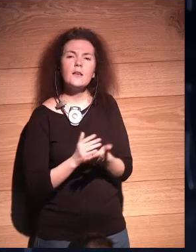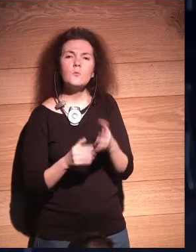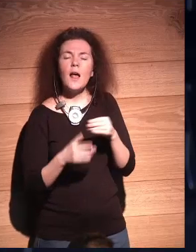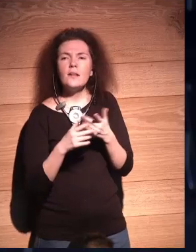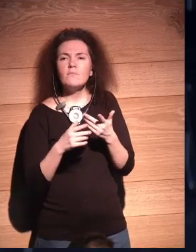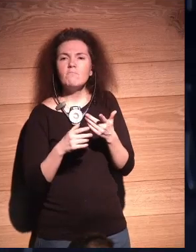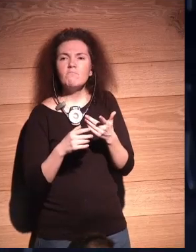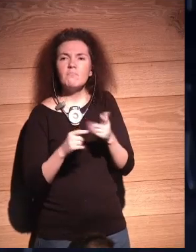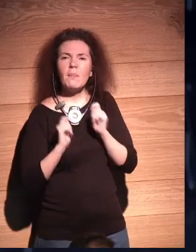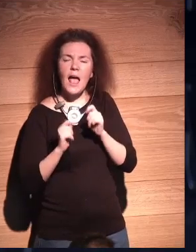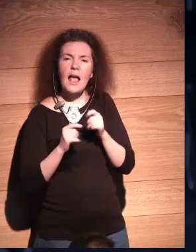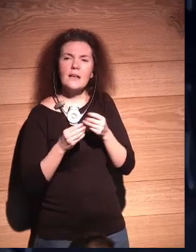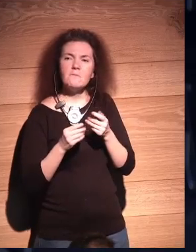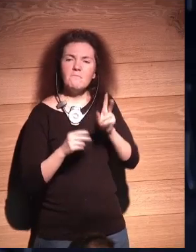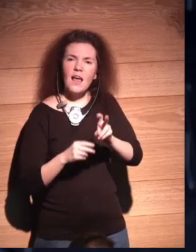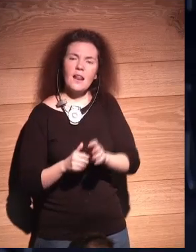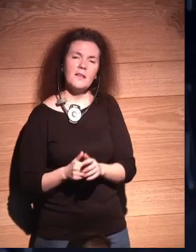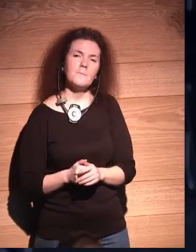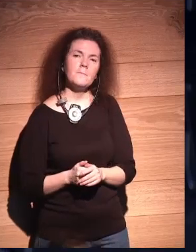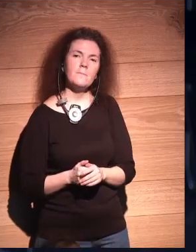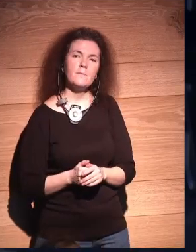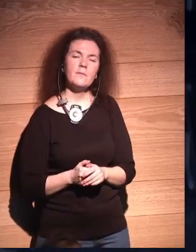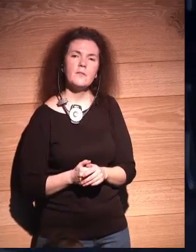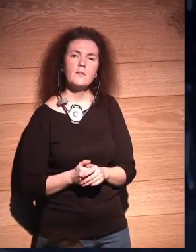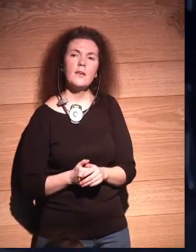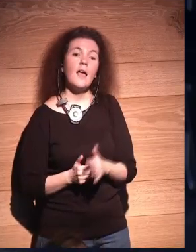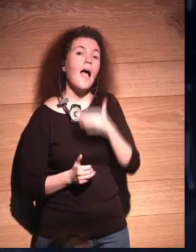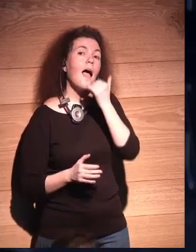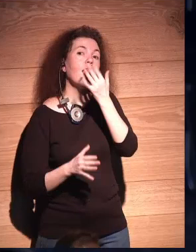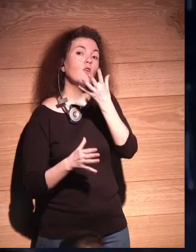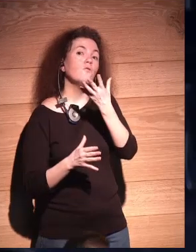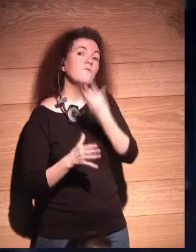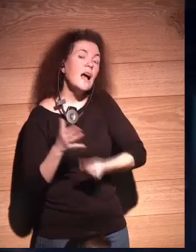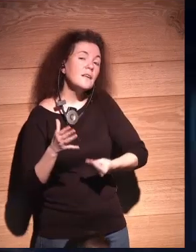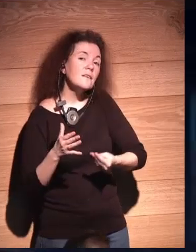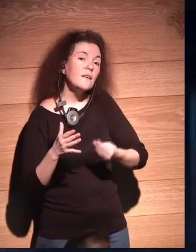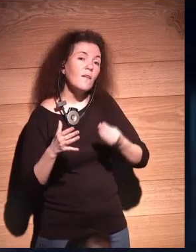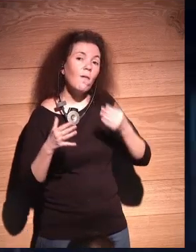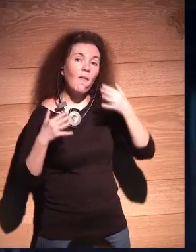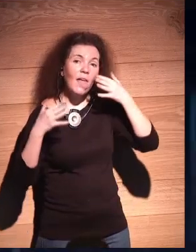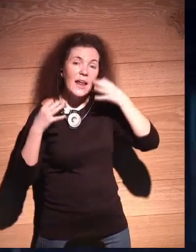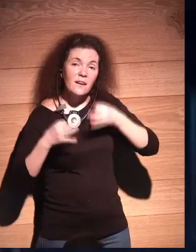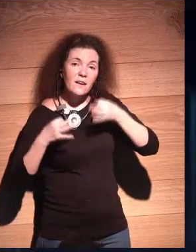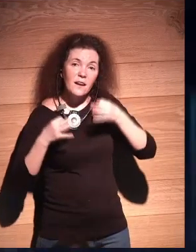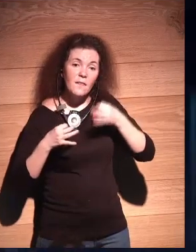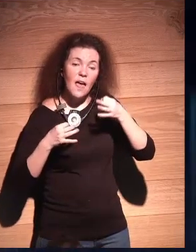something happens and something really goes wrong, and he is so happy when that happens. He's